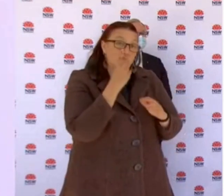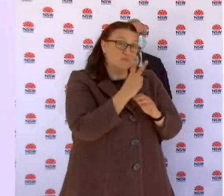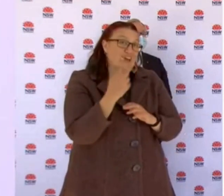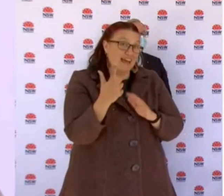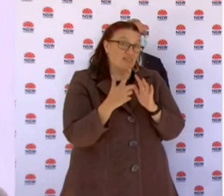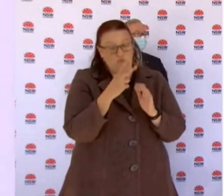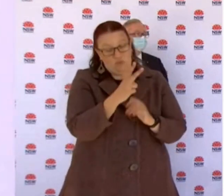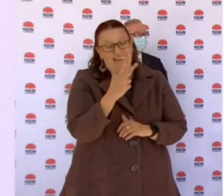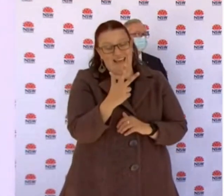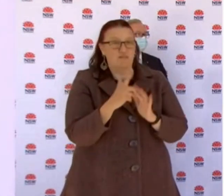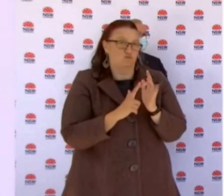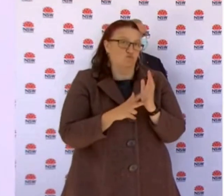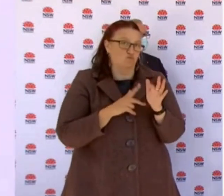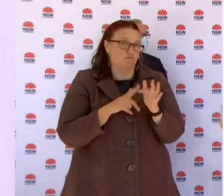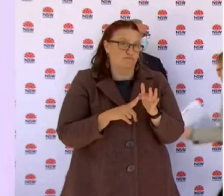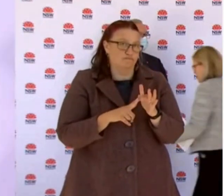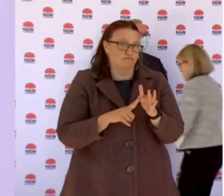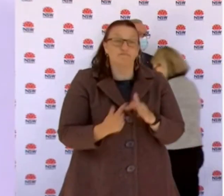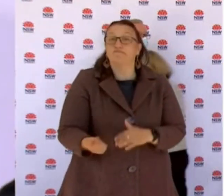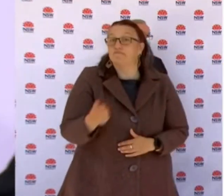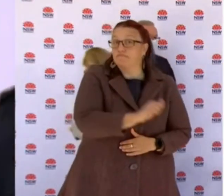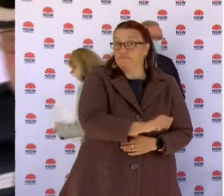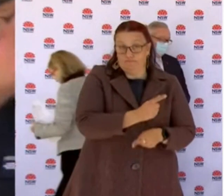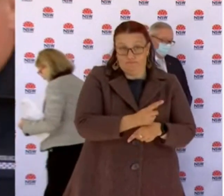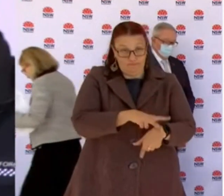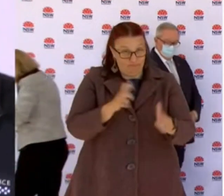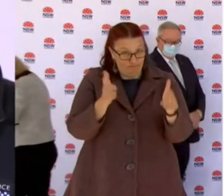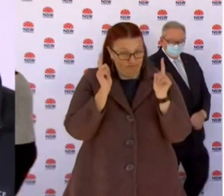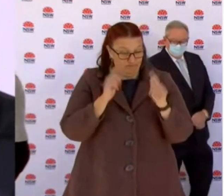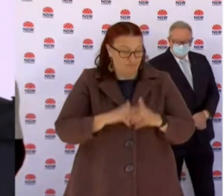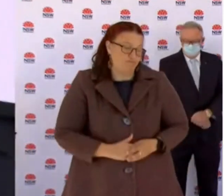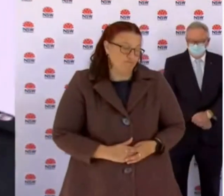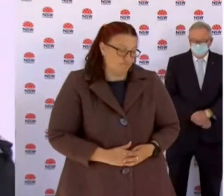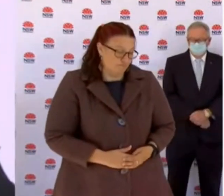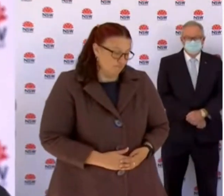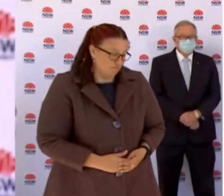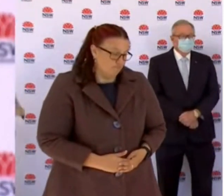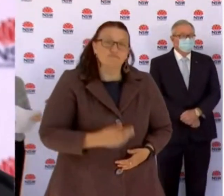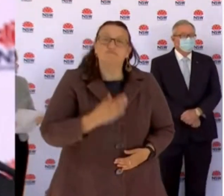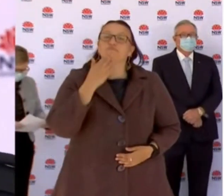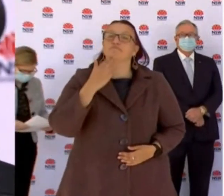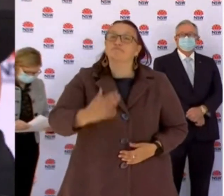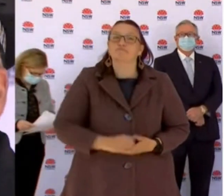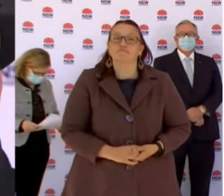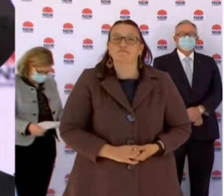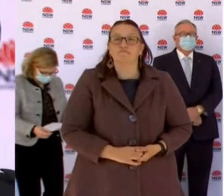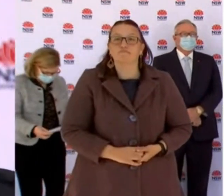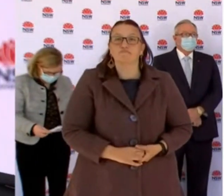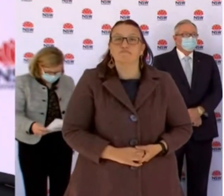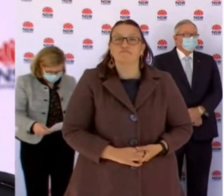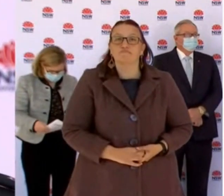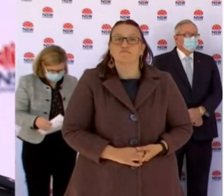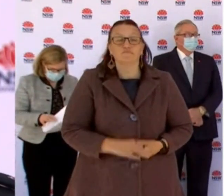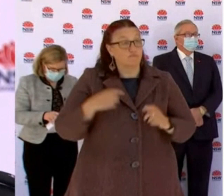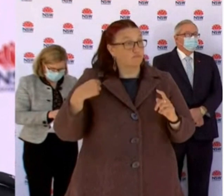I'll leave it there. Thank you. Thank you, Dr. Chant. Minister, Premier, good morning. 125